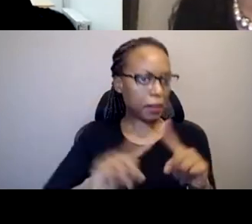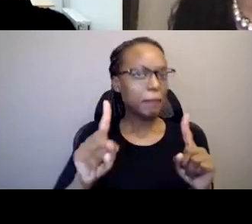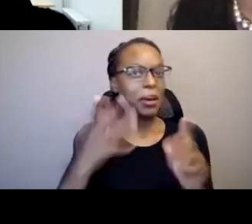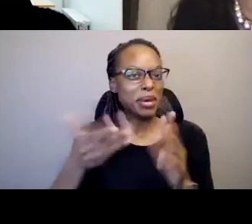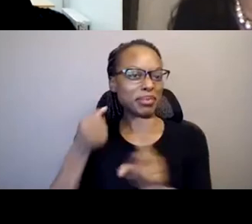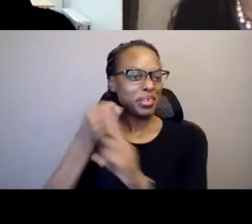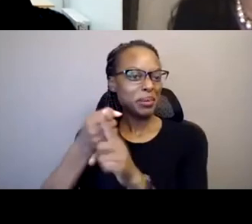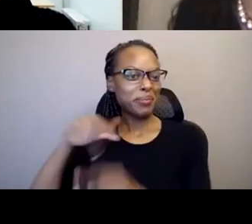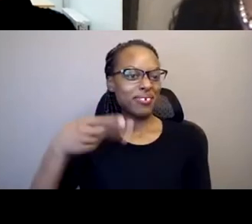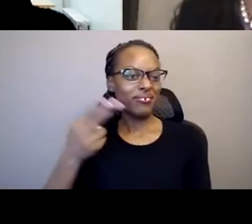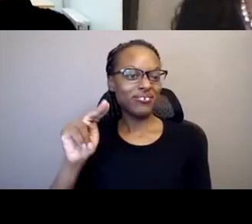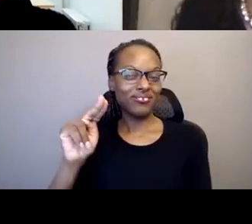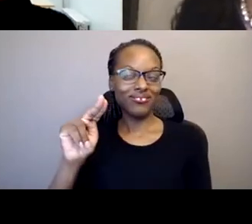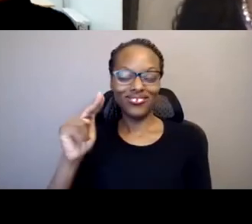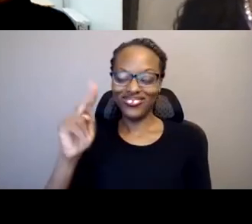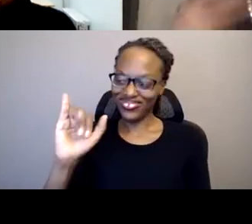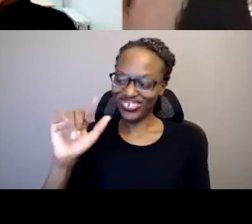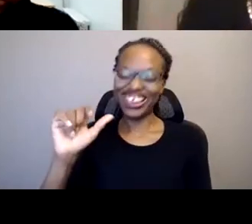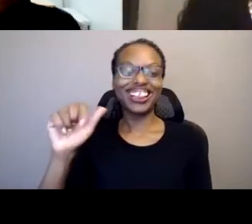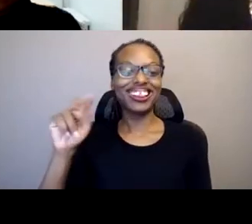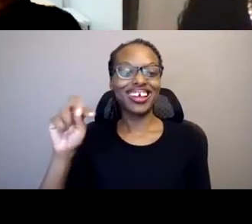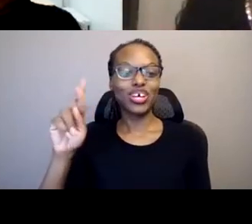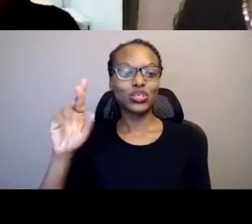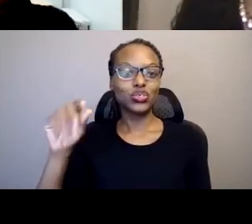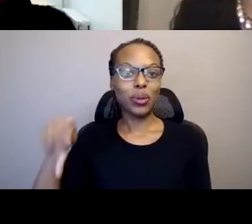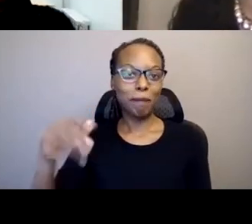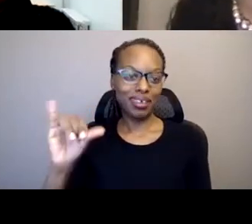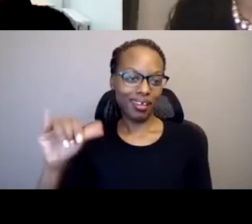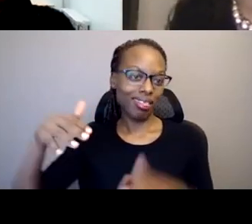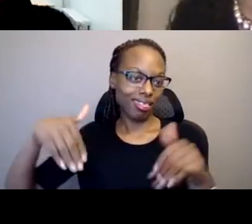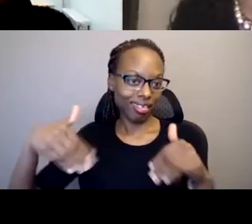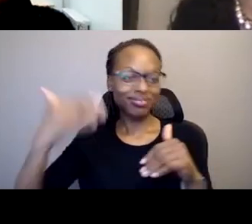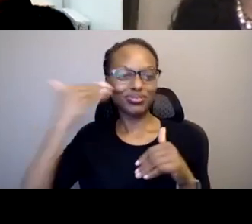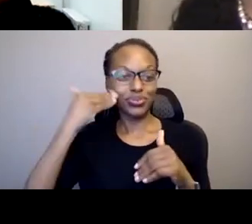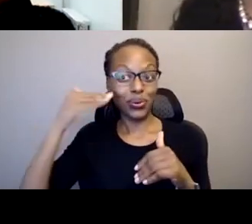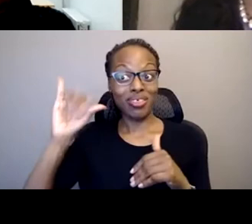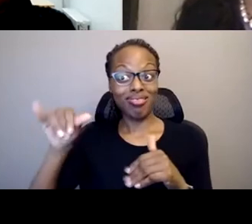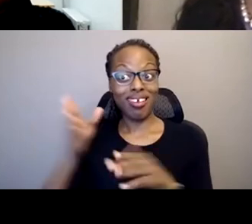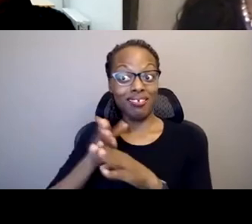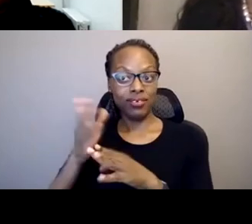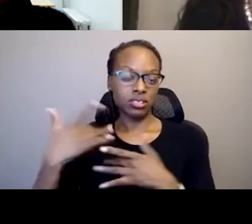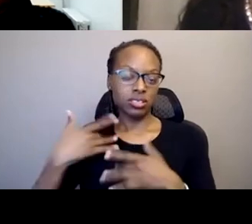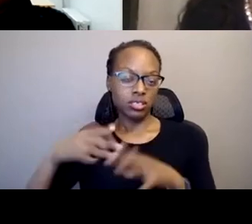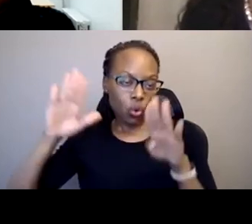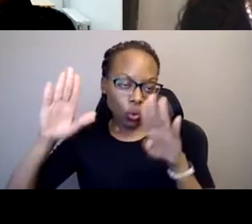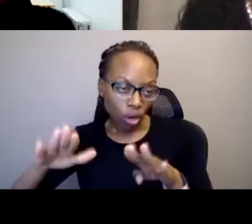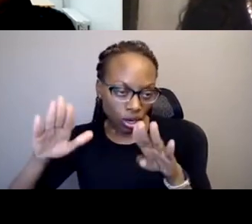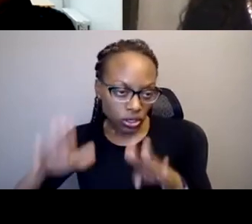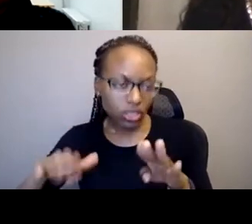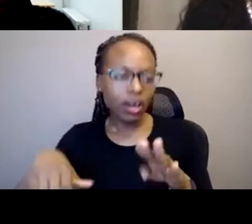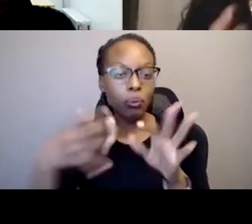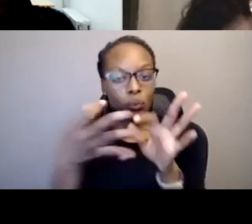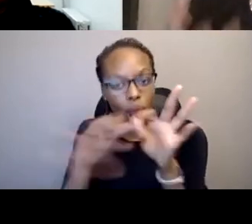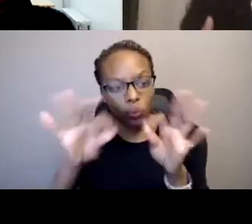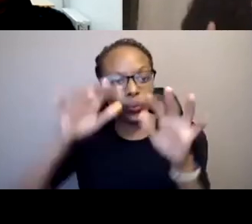And certainly philanthropy does have a worship of the written word, which has often been seen as being part of white supremacist culture,